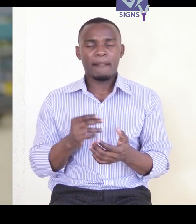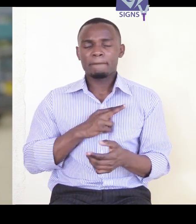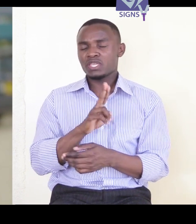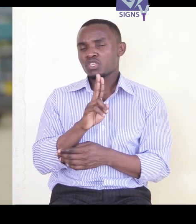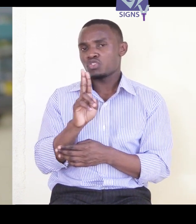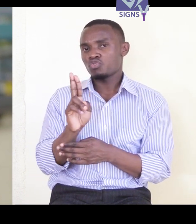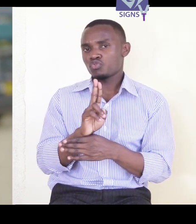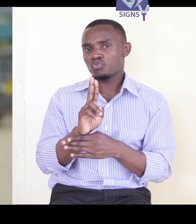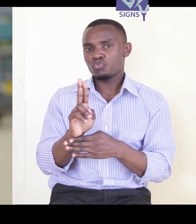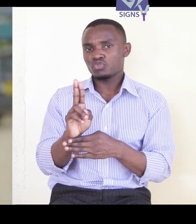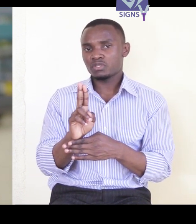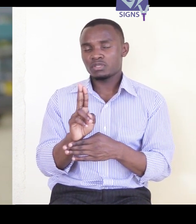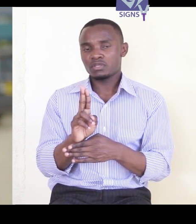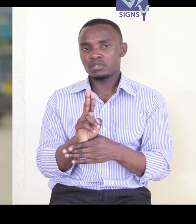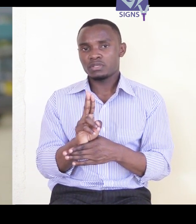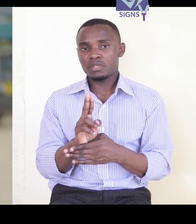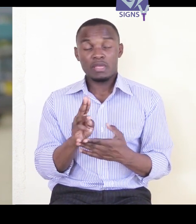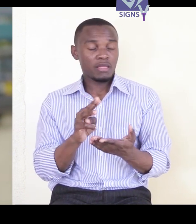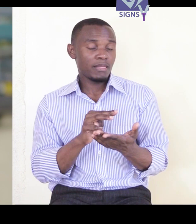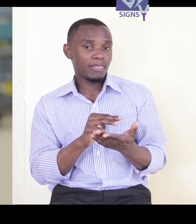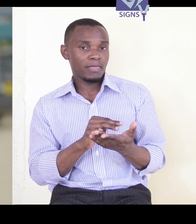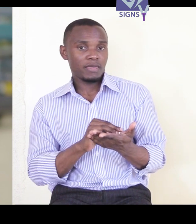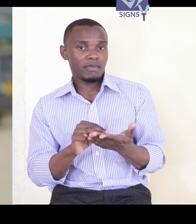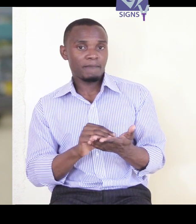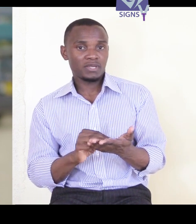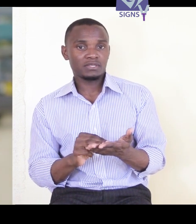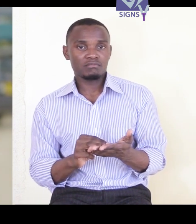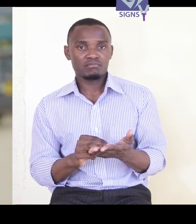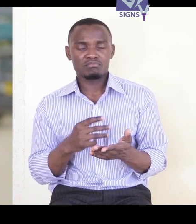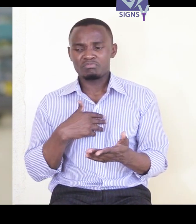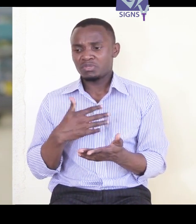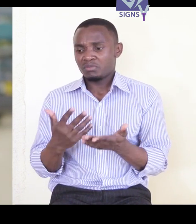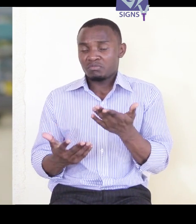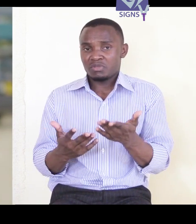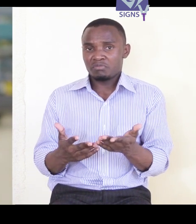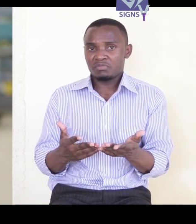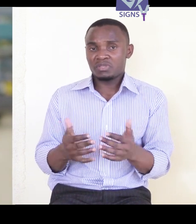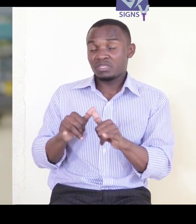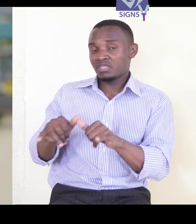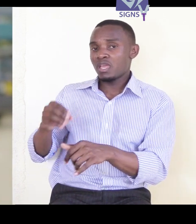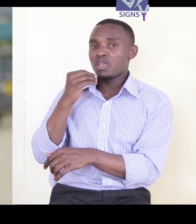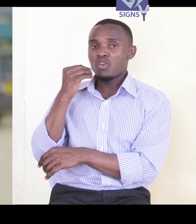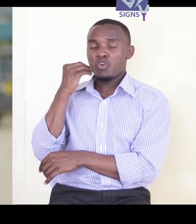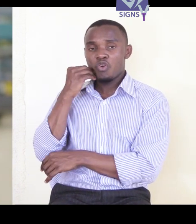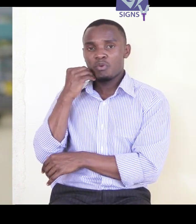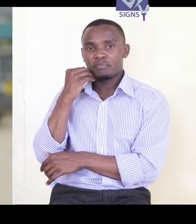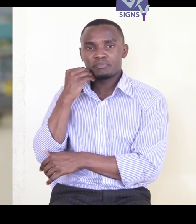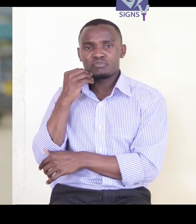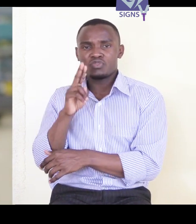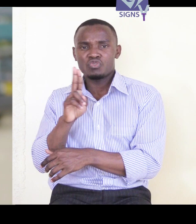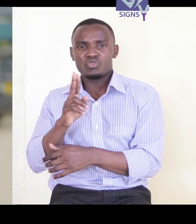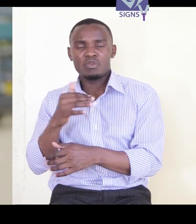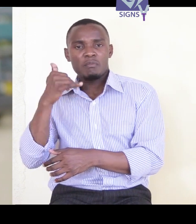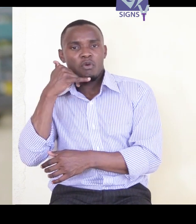M-Pesa, because I also use M-Pesa. Instead of going to the bank, I can still do my mobile banking in the